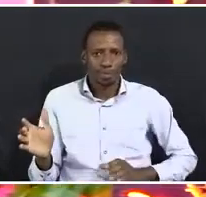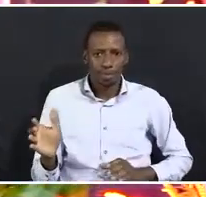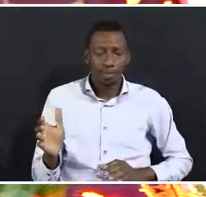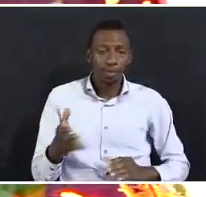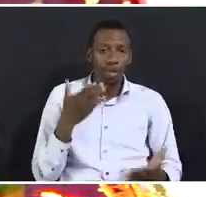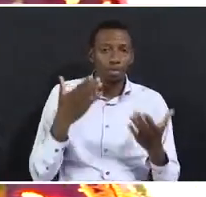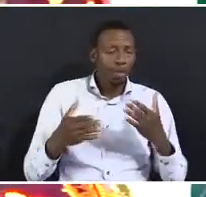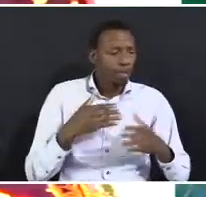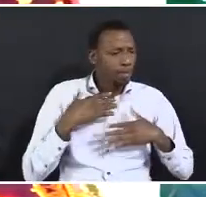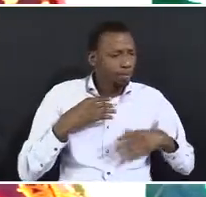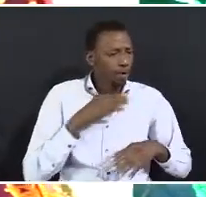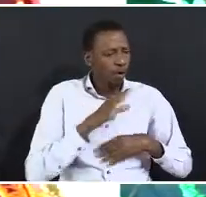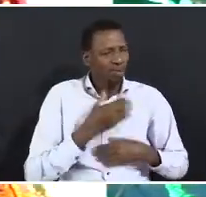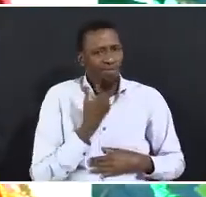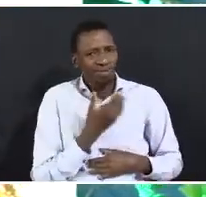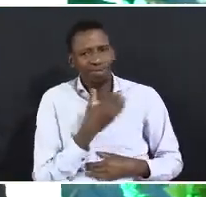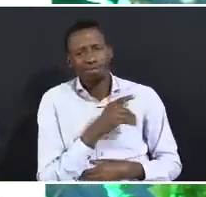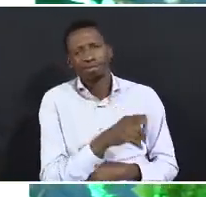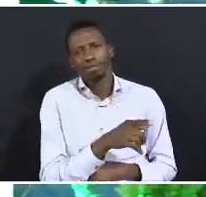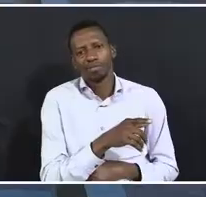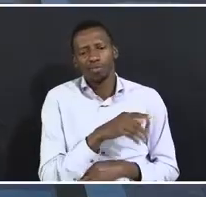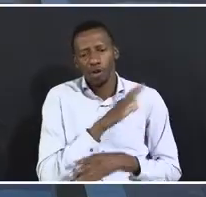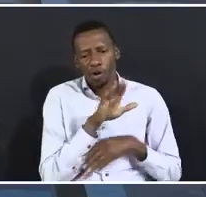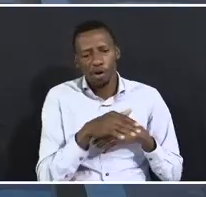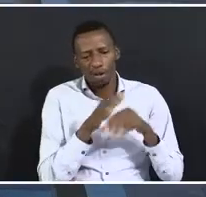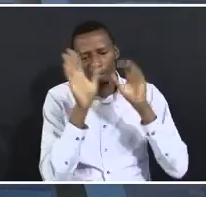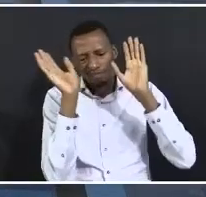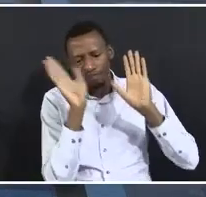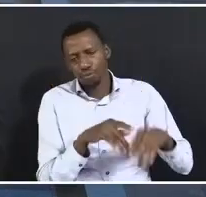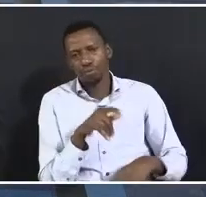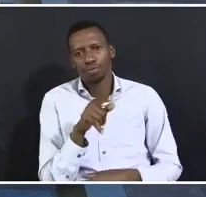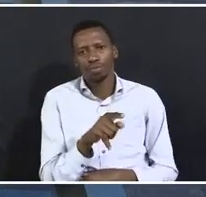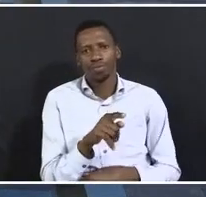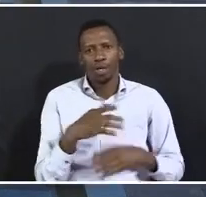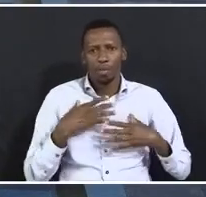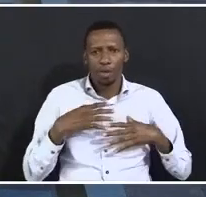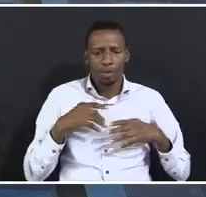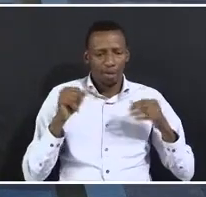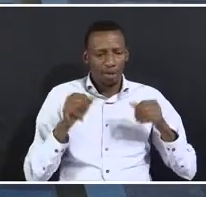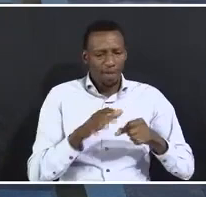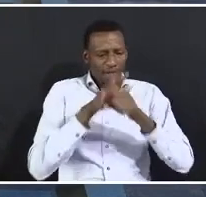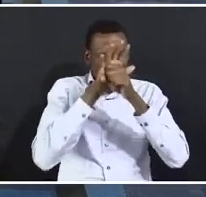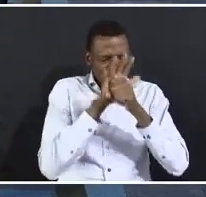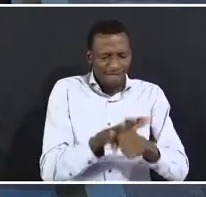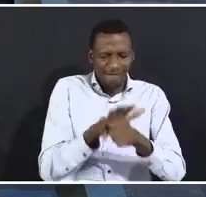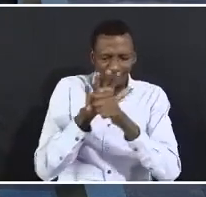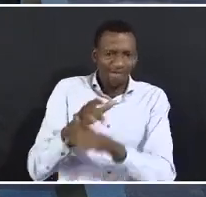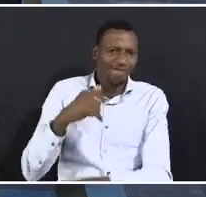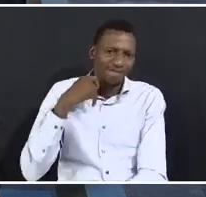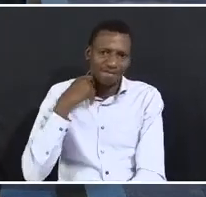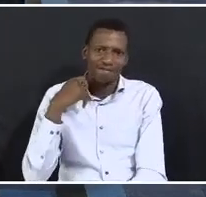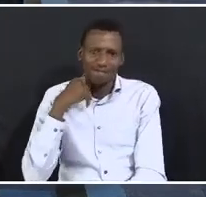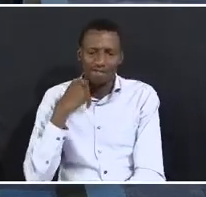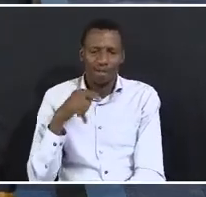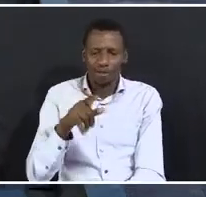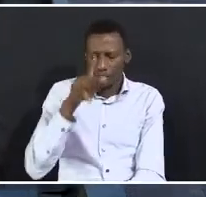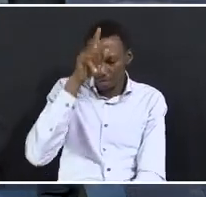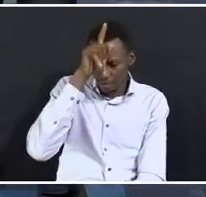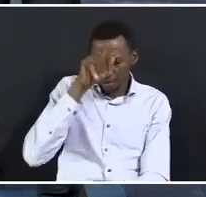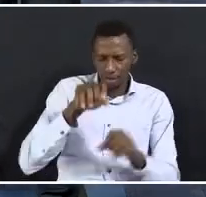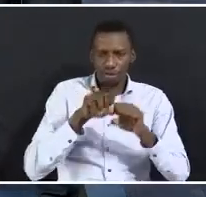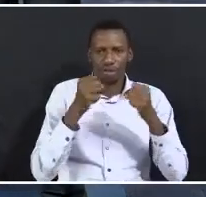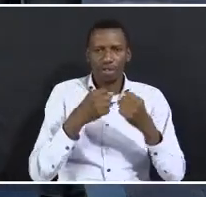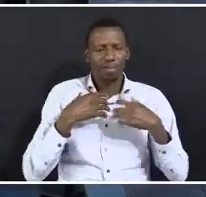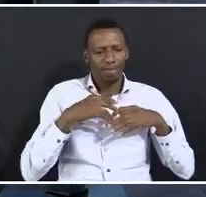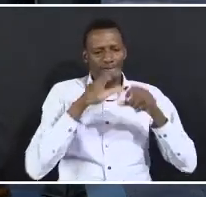you. Everyone can turn against you. People can malign you in the society, in the village where you come from. But